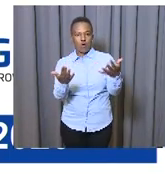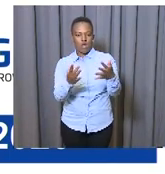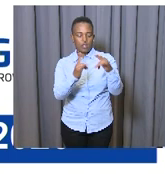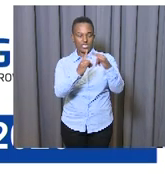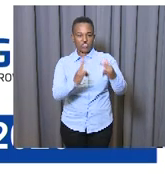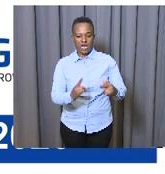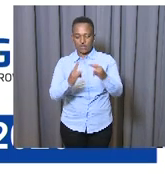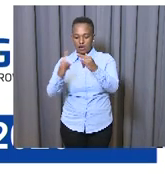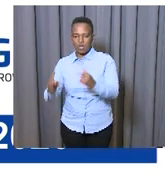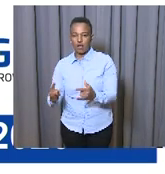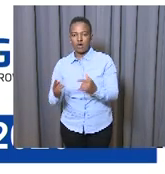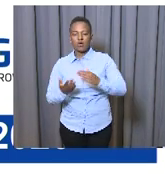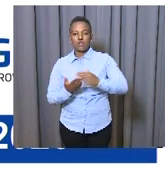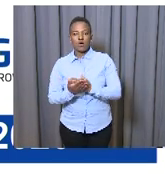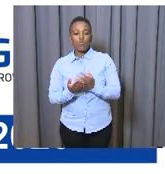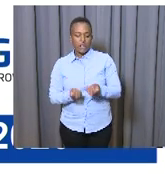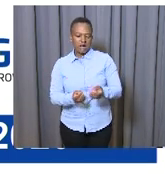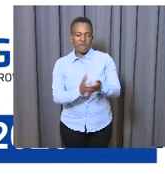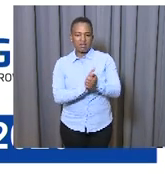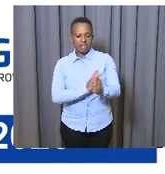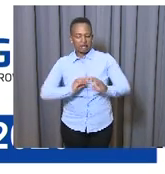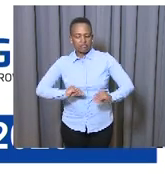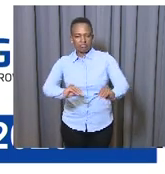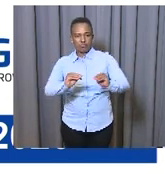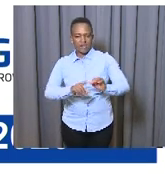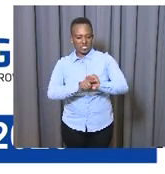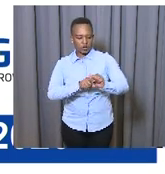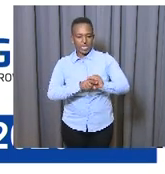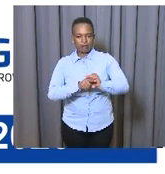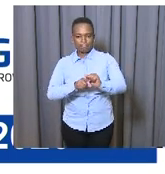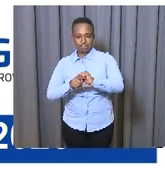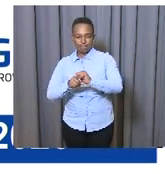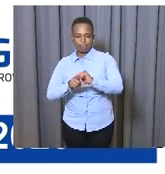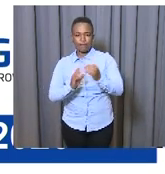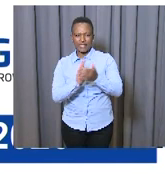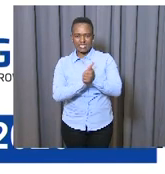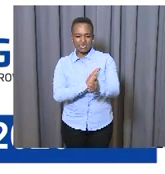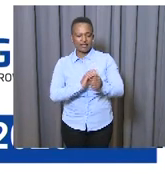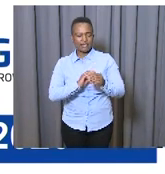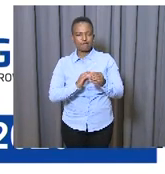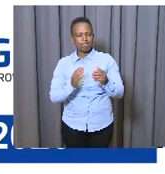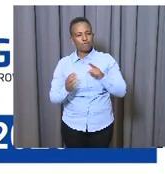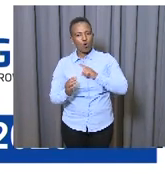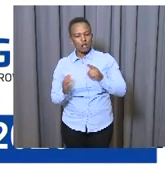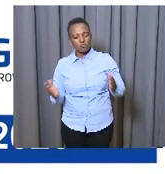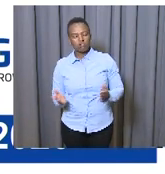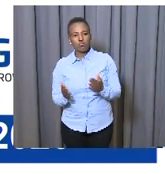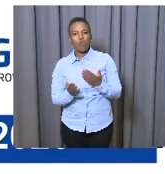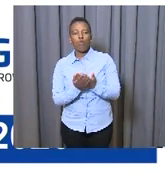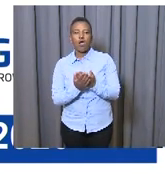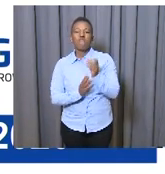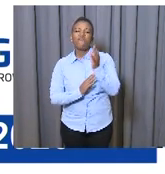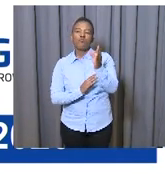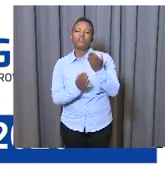shelters. The homeless people in these shelters are being trained in various skills to enhance their employability